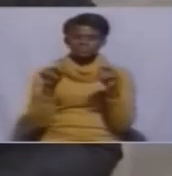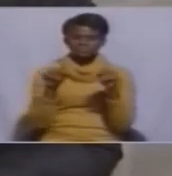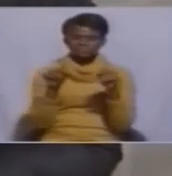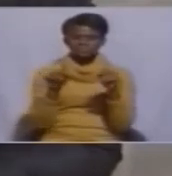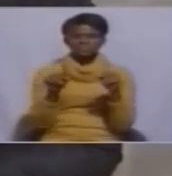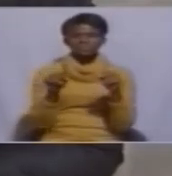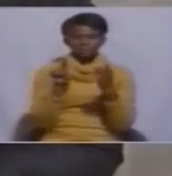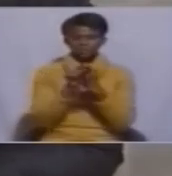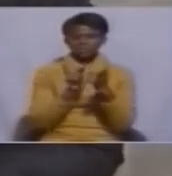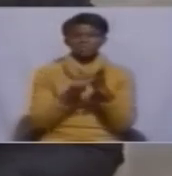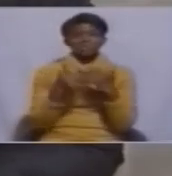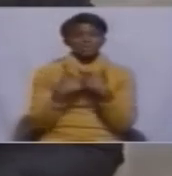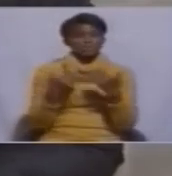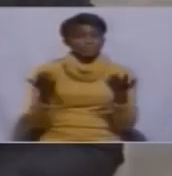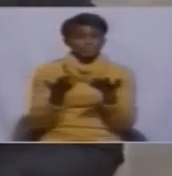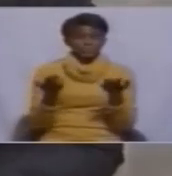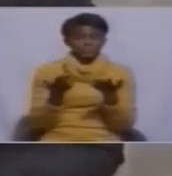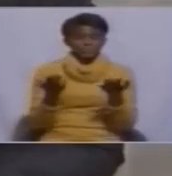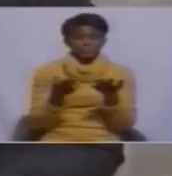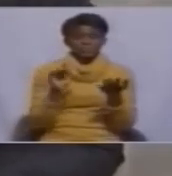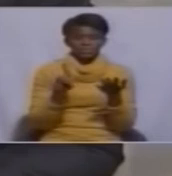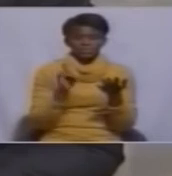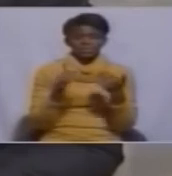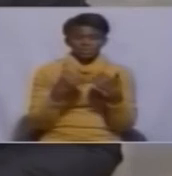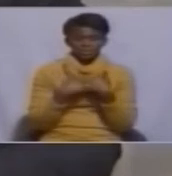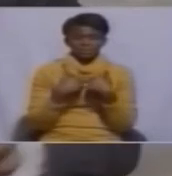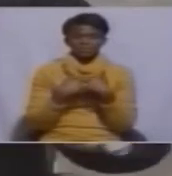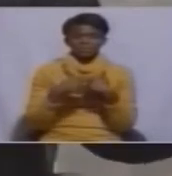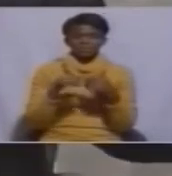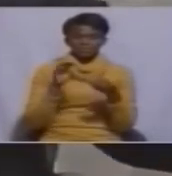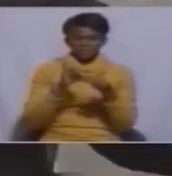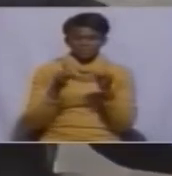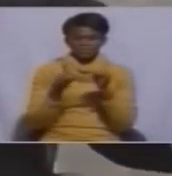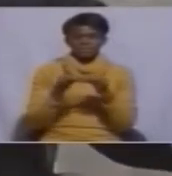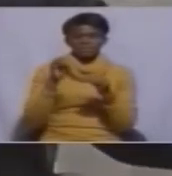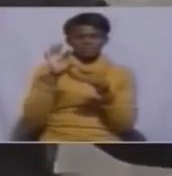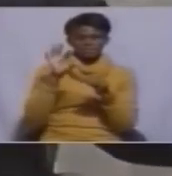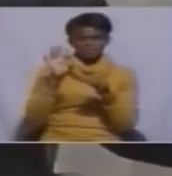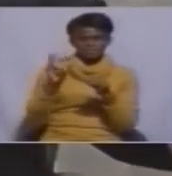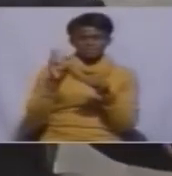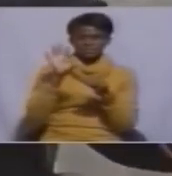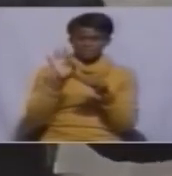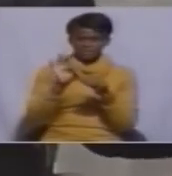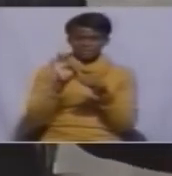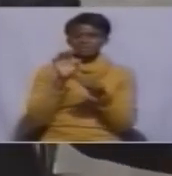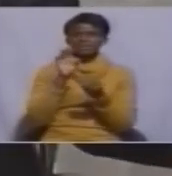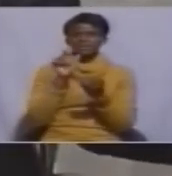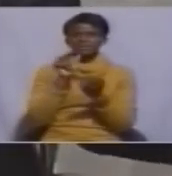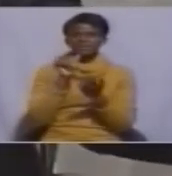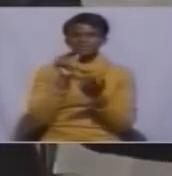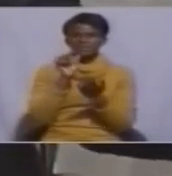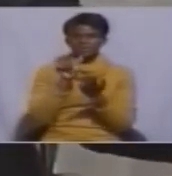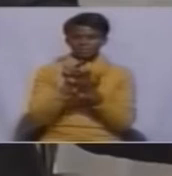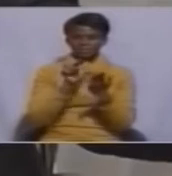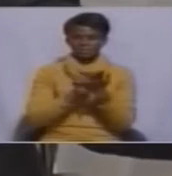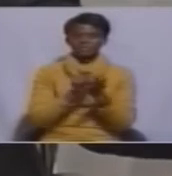well, there's no law which specifically states so. Of course, there's Article 79. It says that if you want to amend the Bill of Rights, then you can